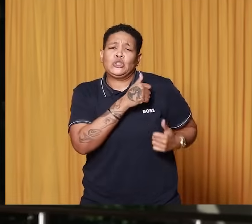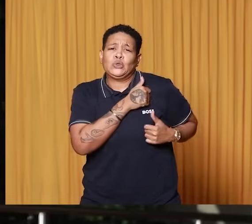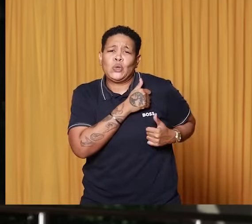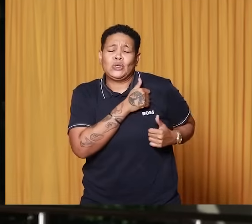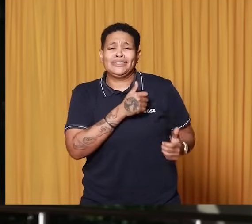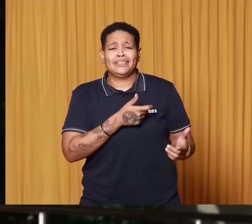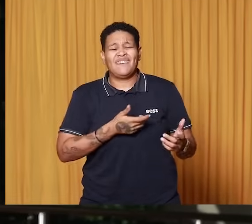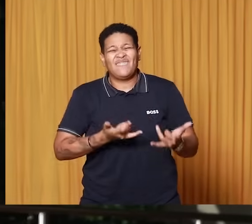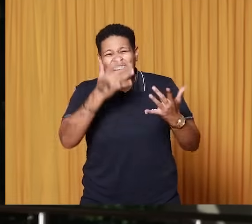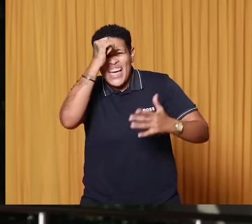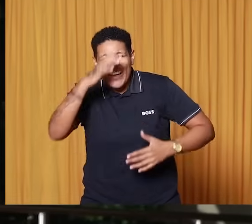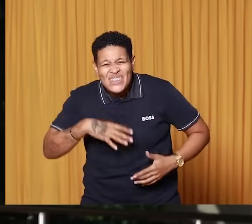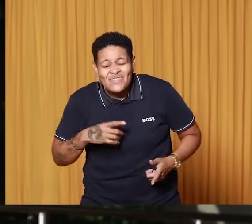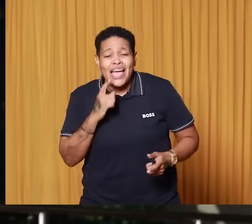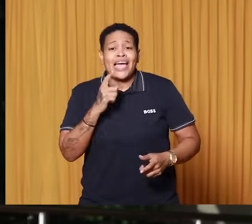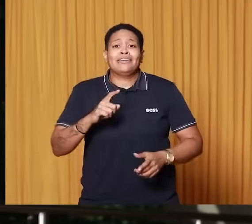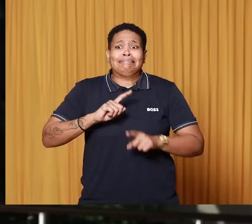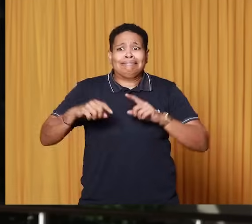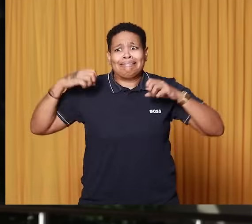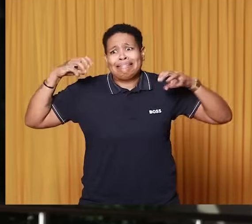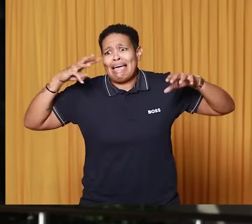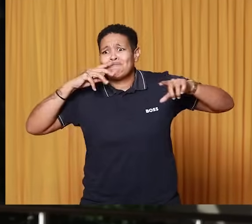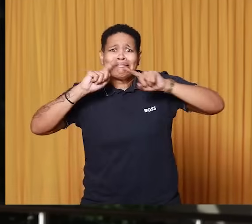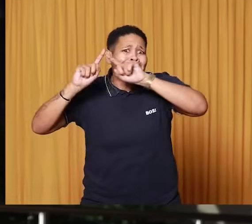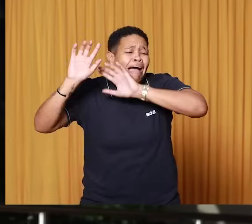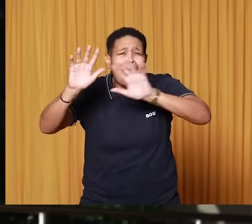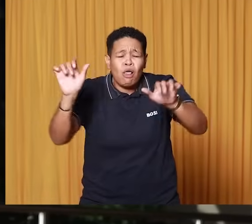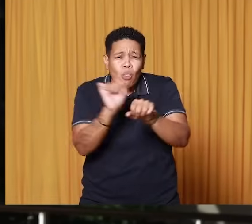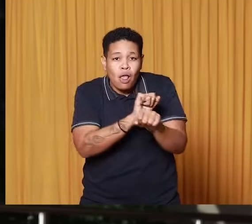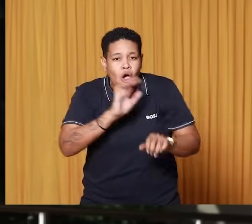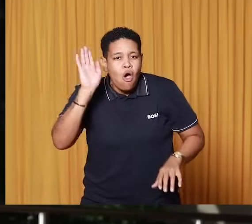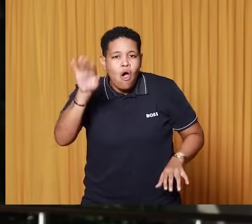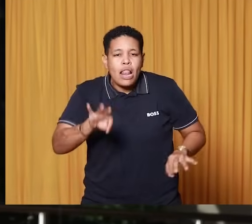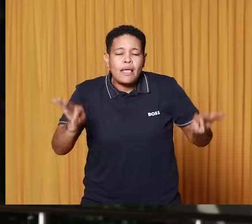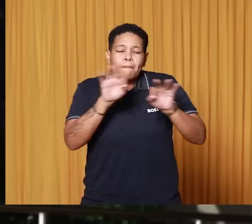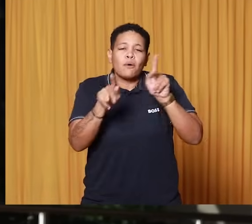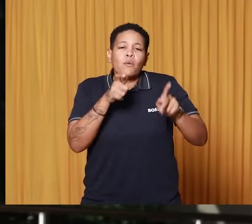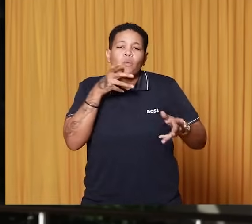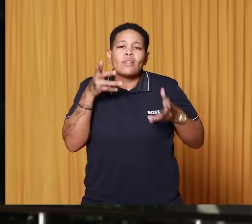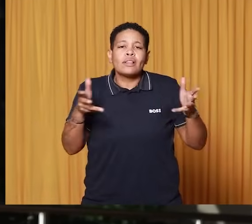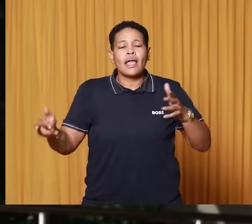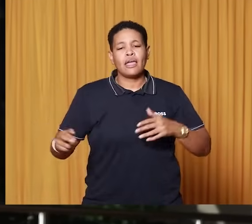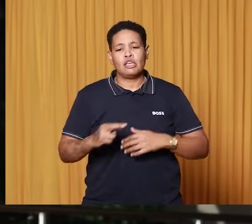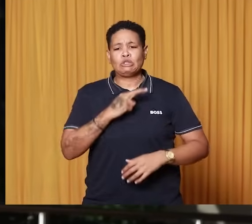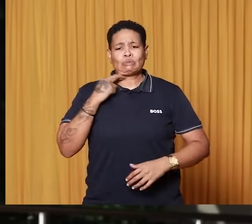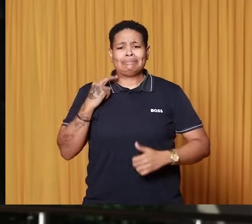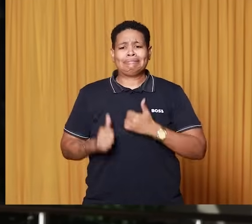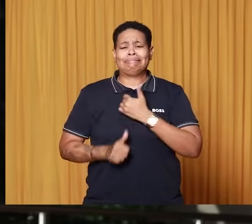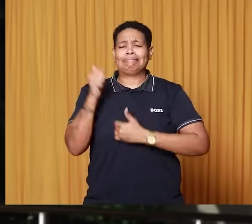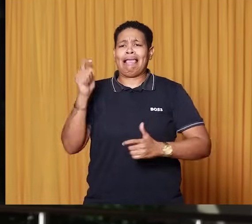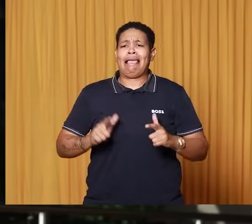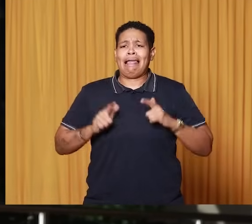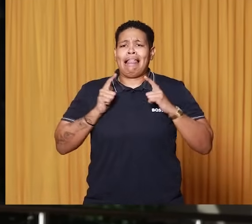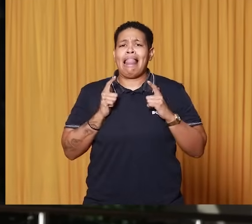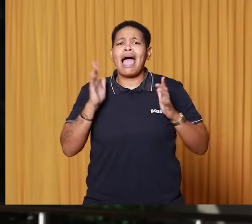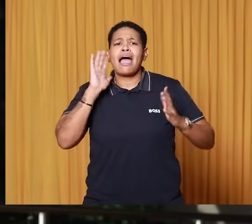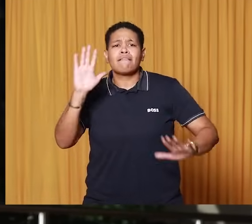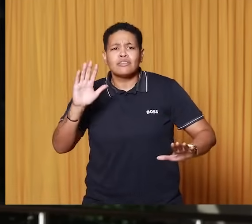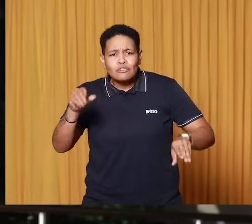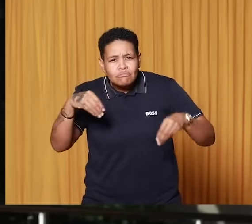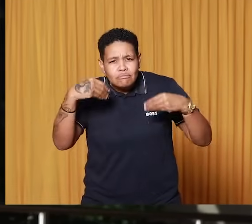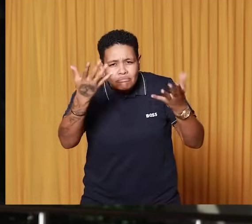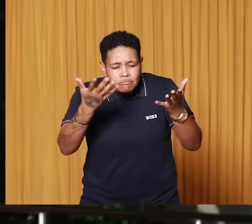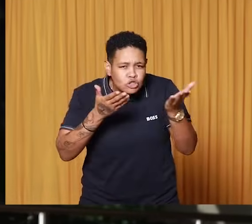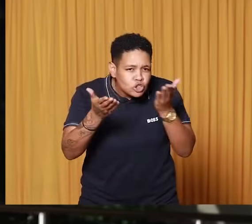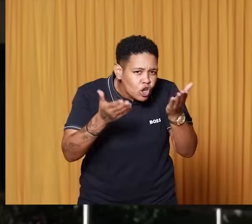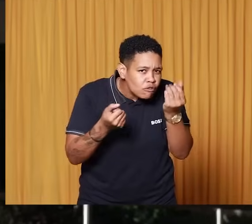soldiers, firefighters, utility crews, and all essential personnel who will be out there risking their lives to protect ours and